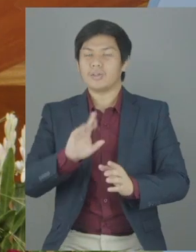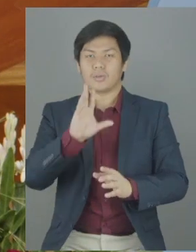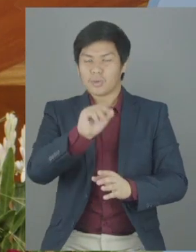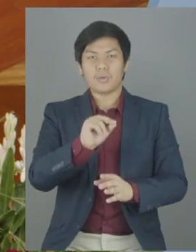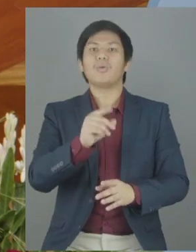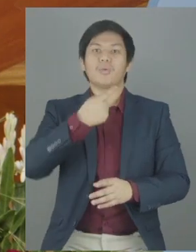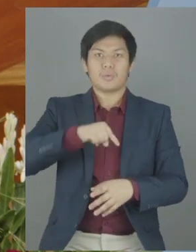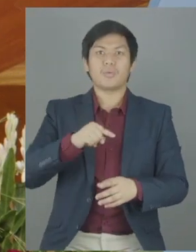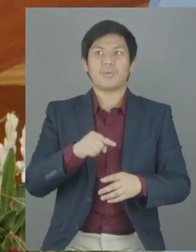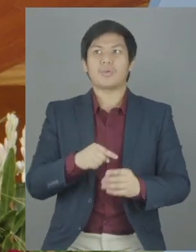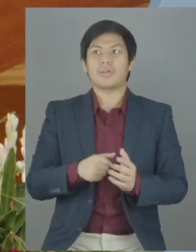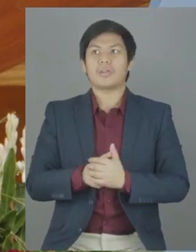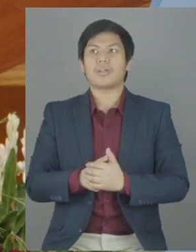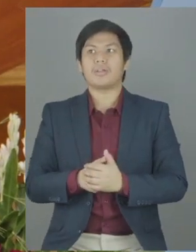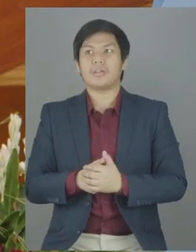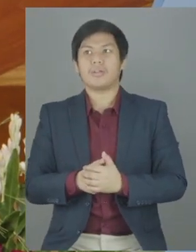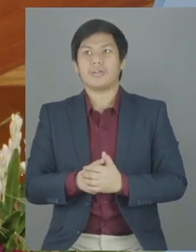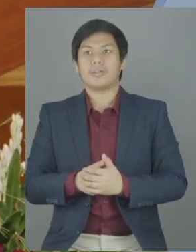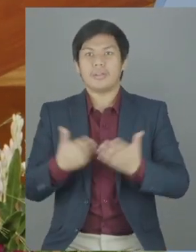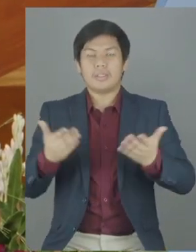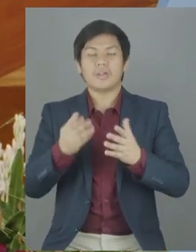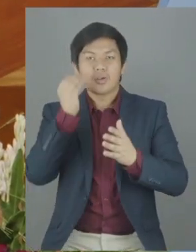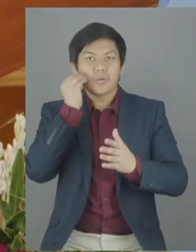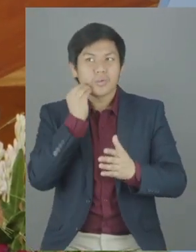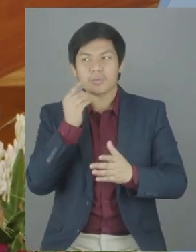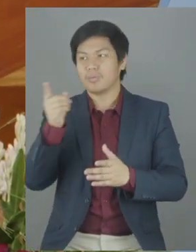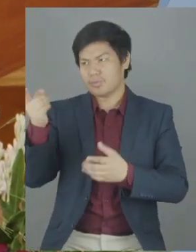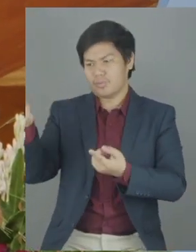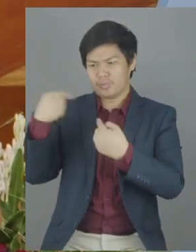say, go to our house, go to this church, be at home. This is yours.